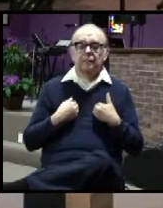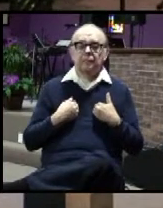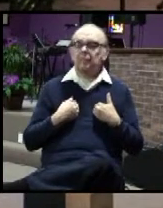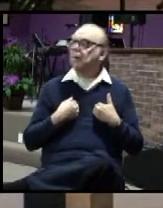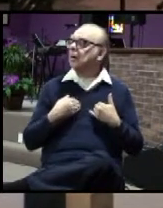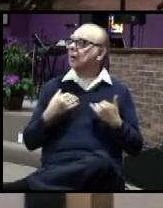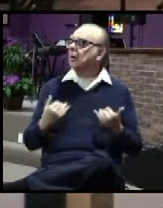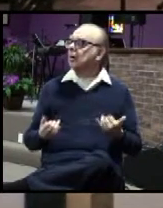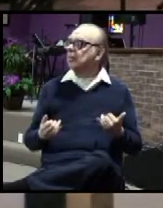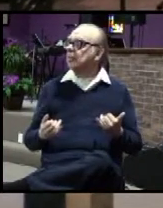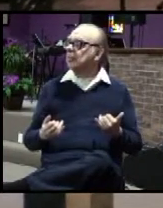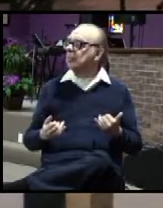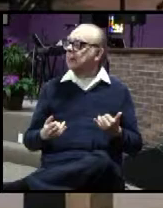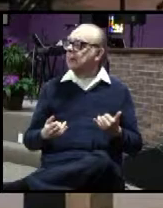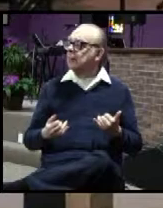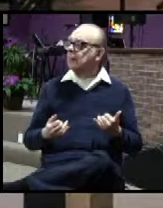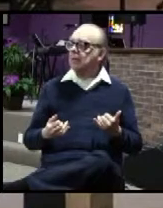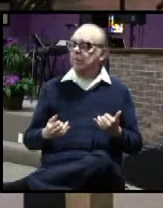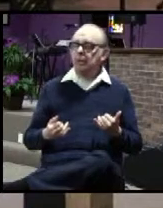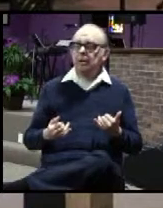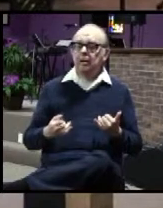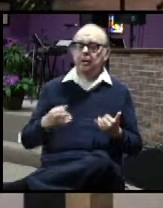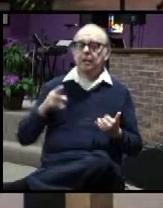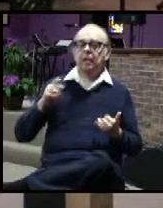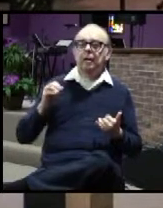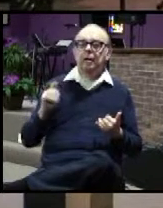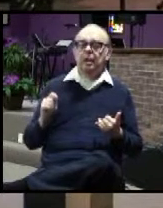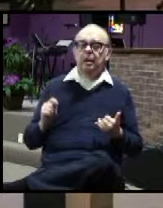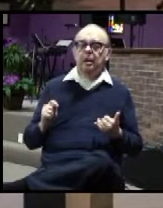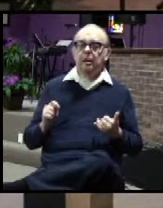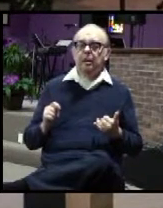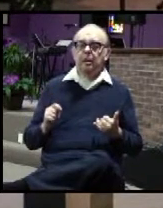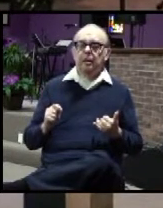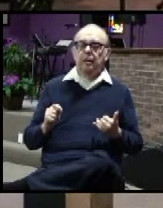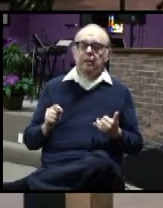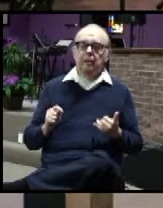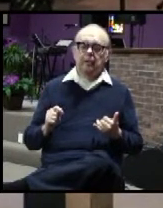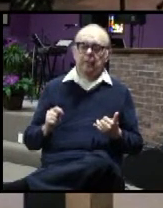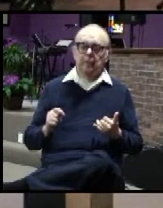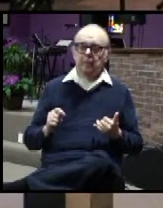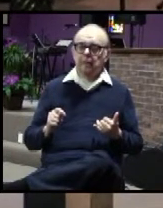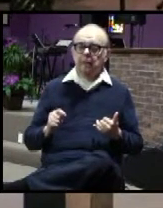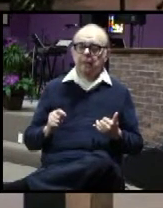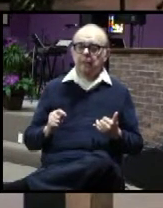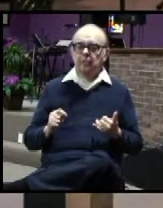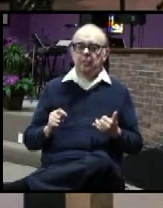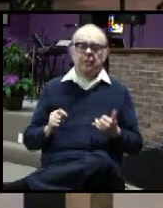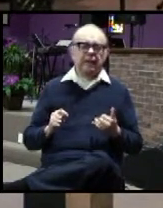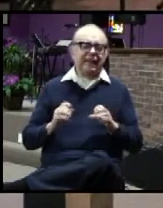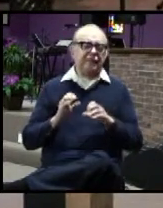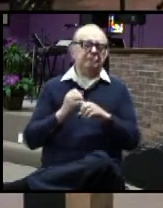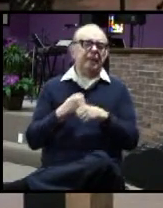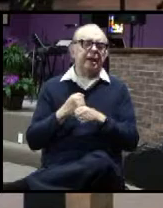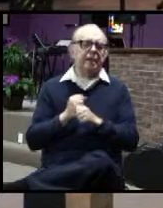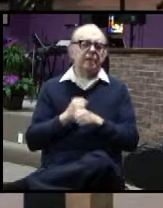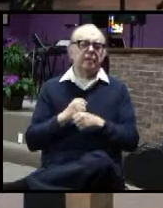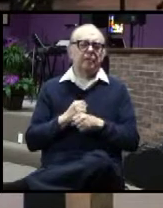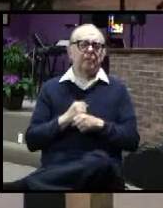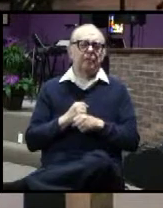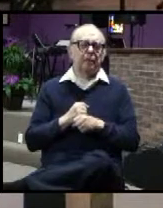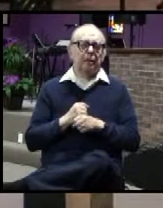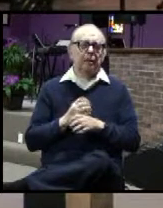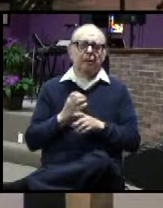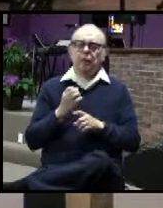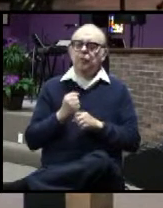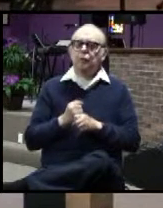Now, a pot or a vessel, it's designed to hold